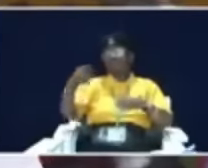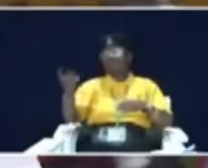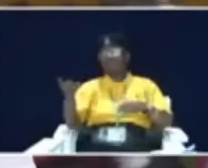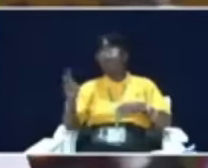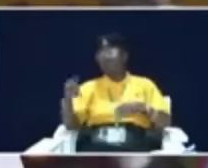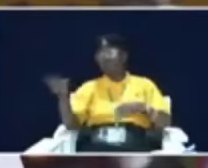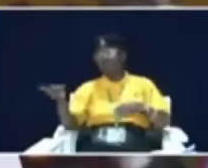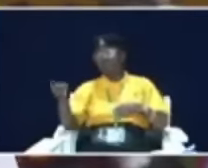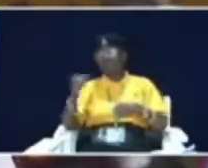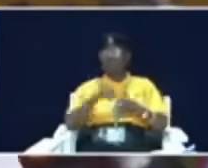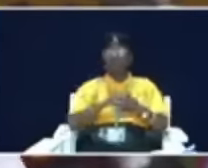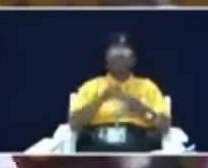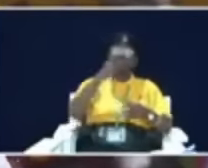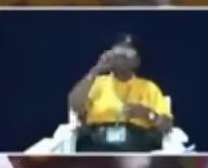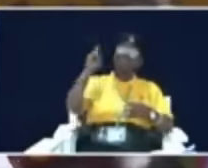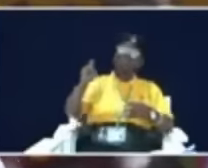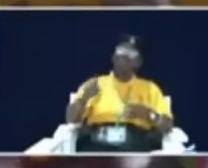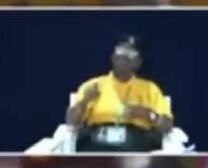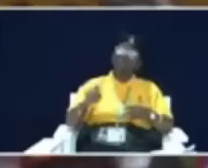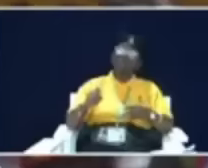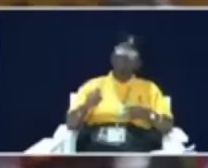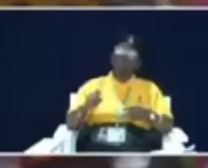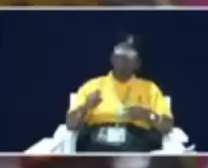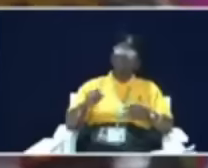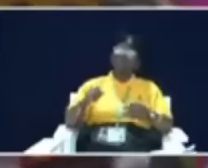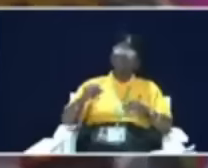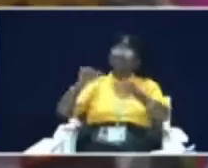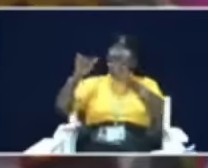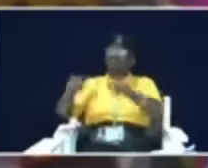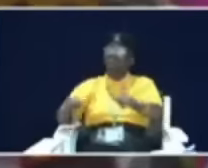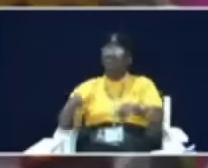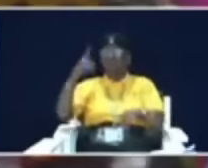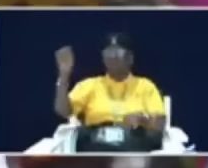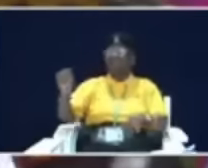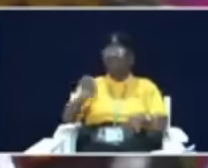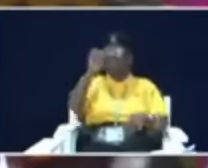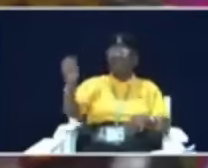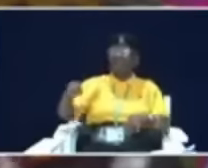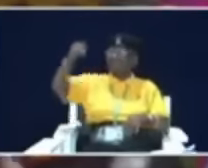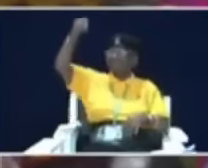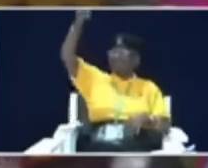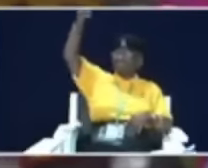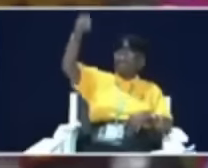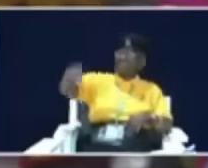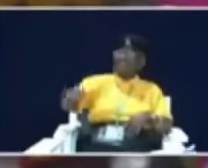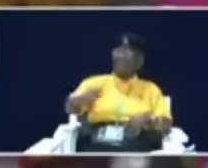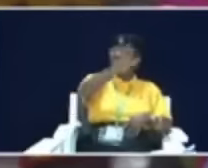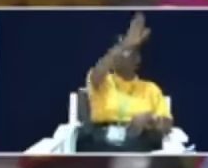it must remain forever down, never to rise again.